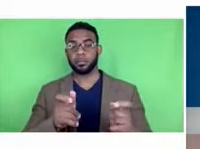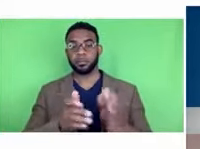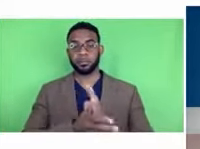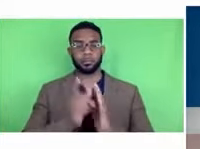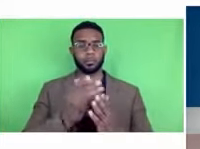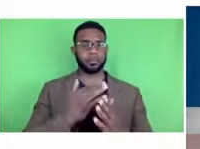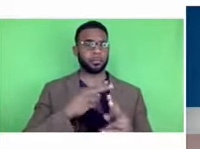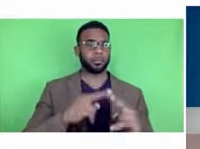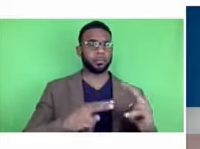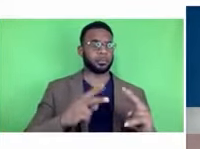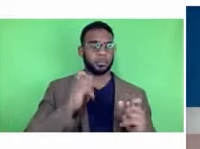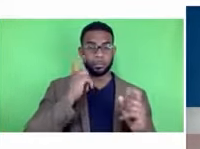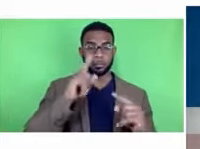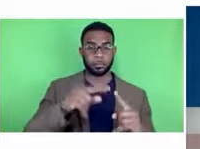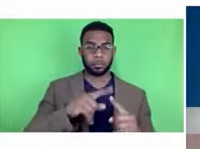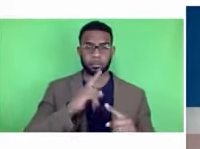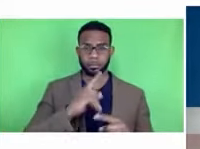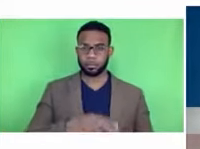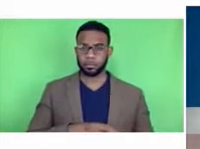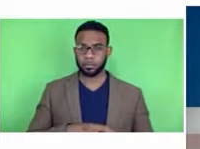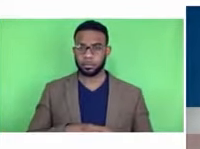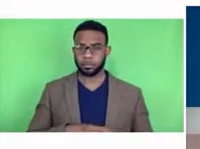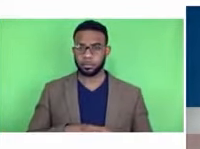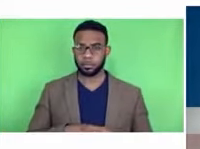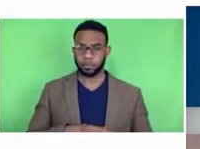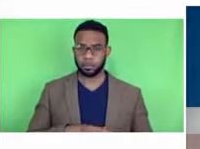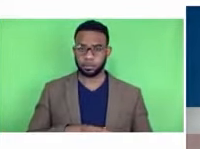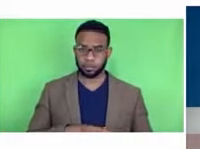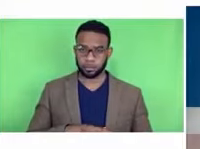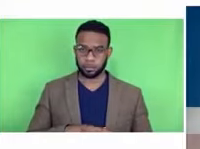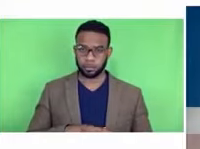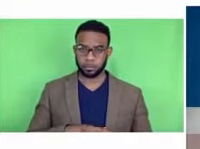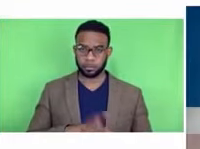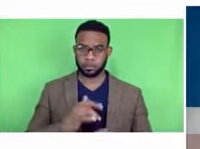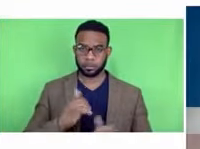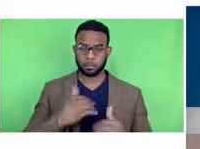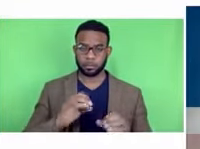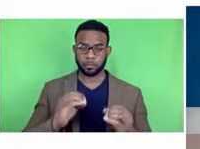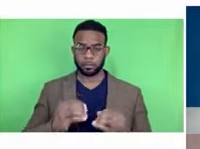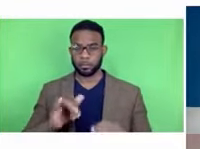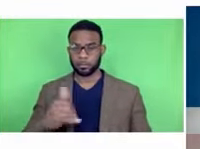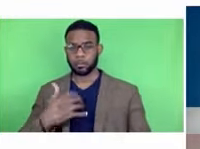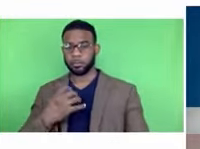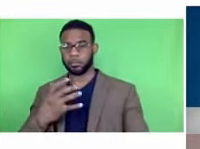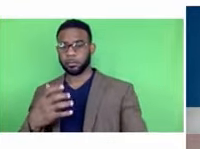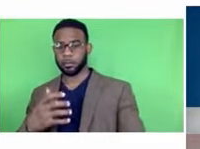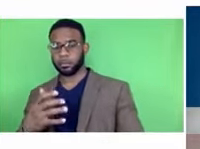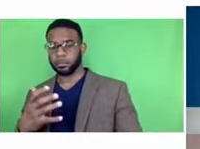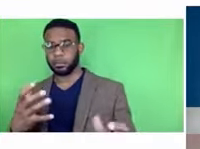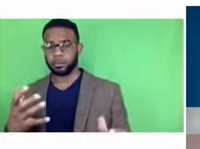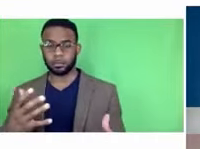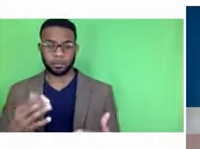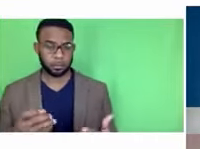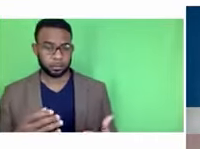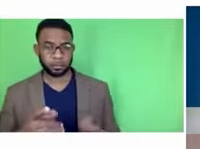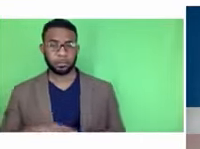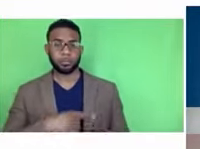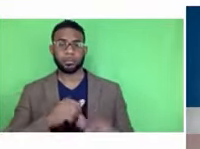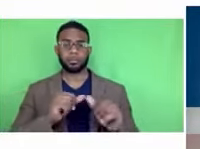very surprised about is, you know, we've got an organization that has a lot of, long